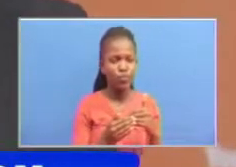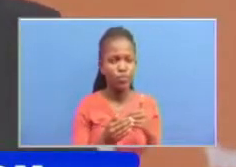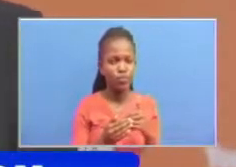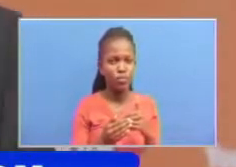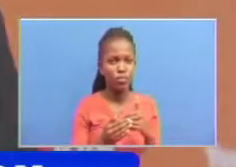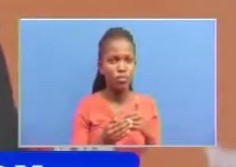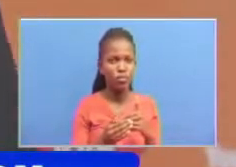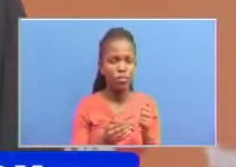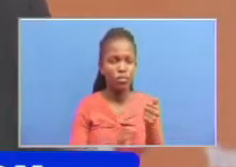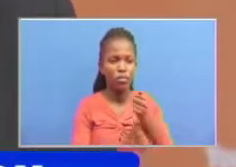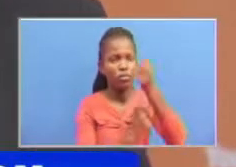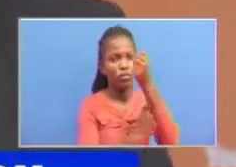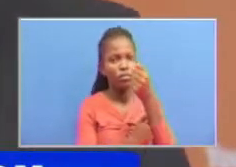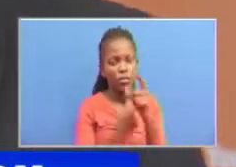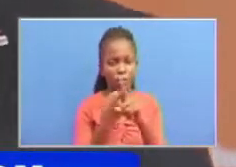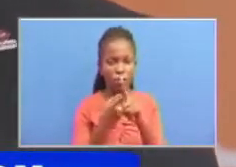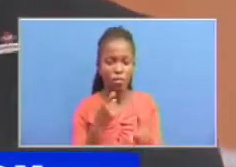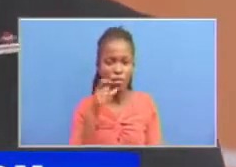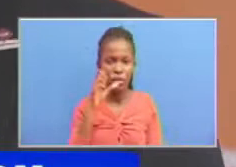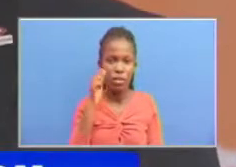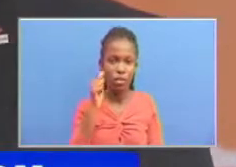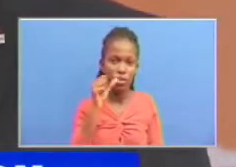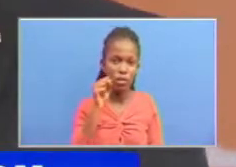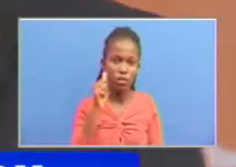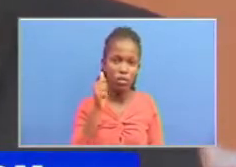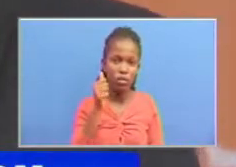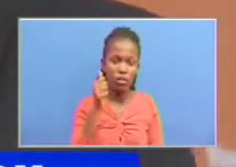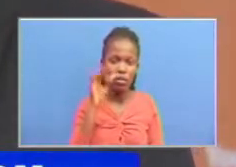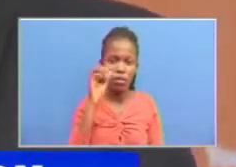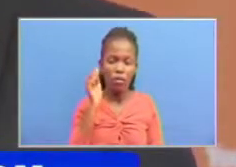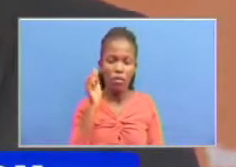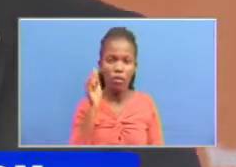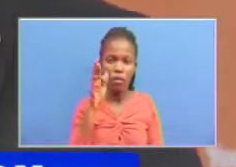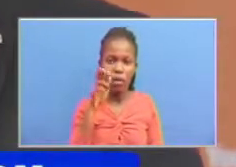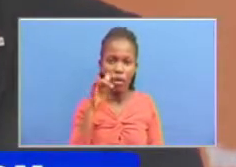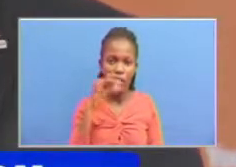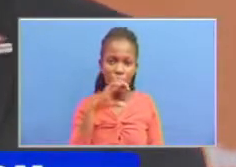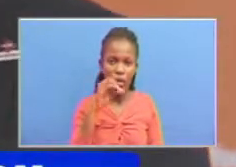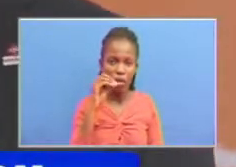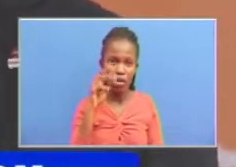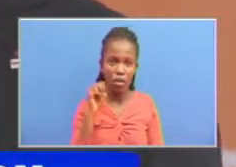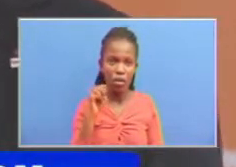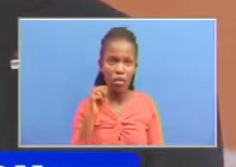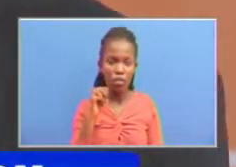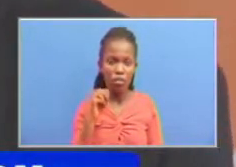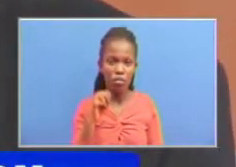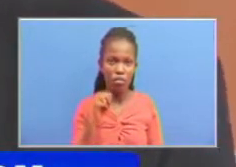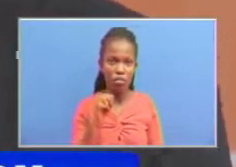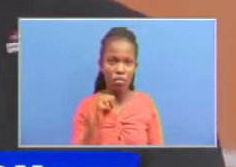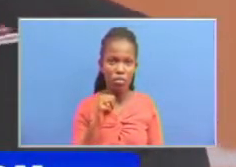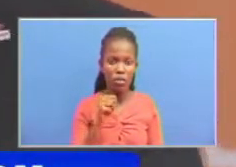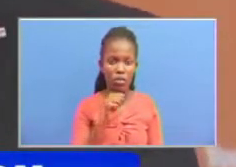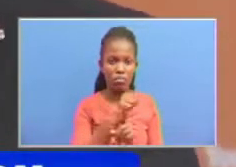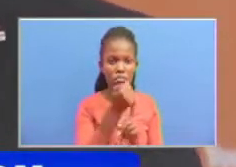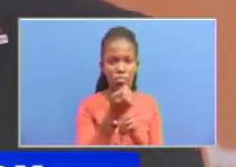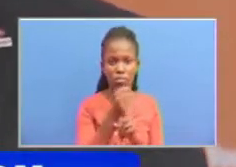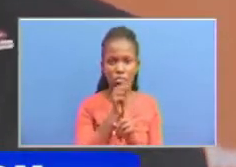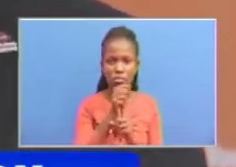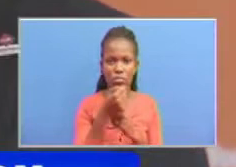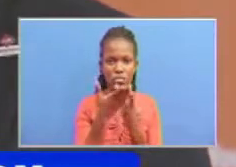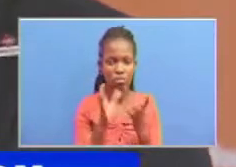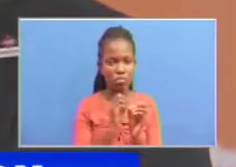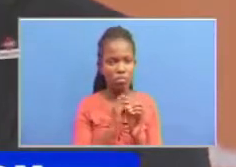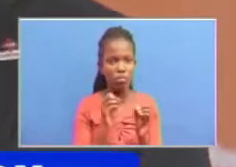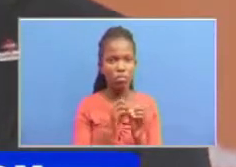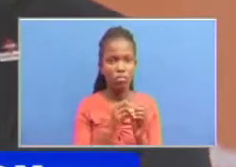enormous support from Safaricom. Since the project began, I have not heard of adjustment of timelines. I haven't heard